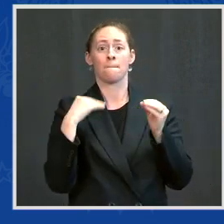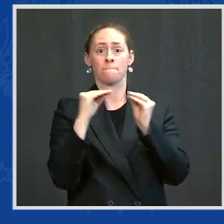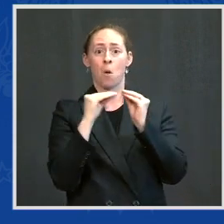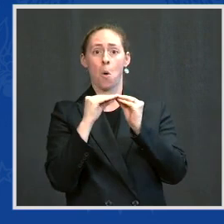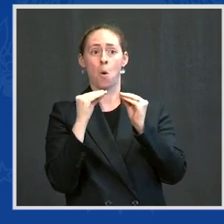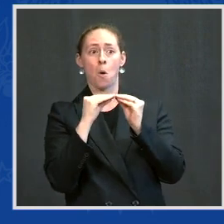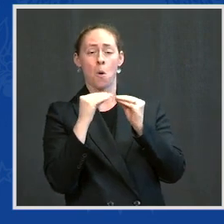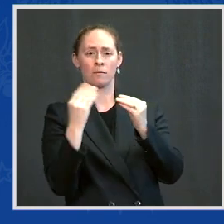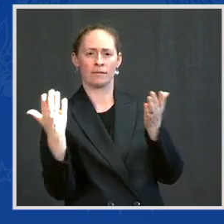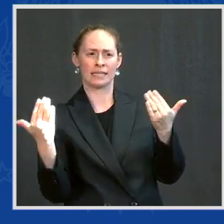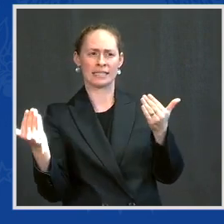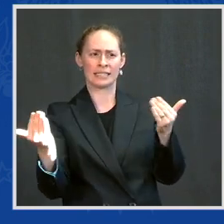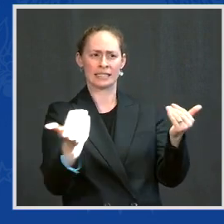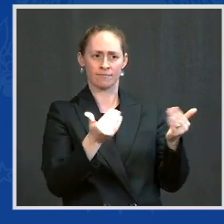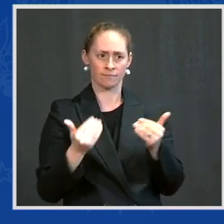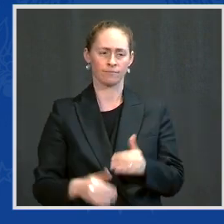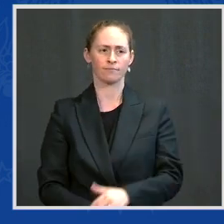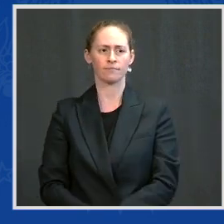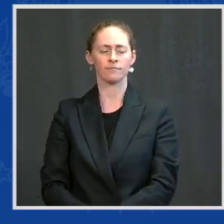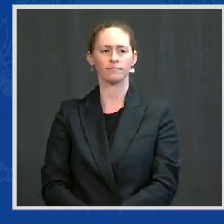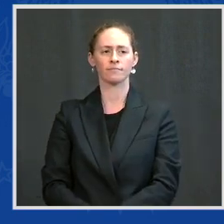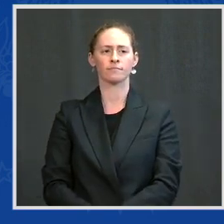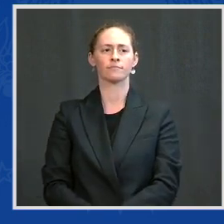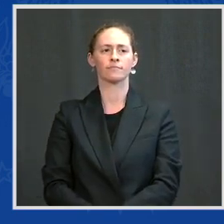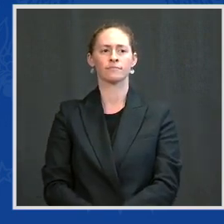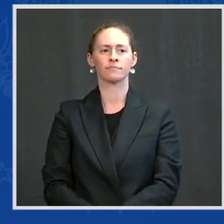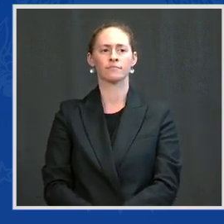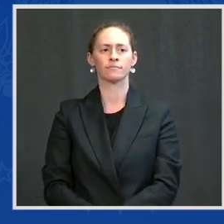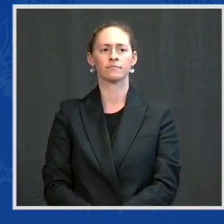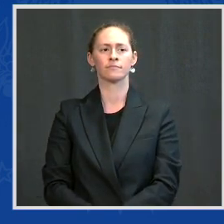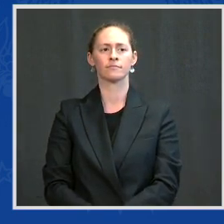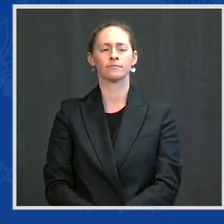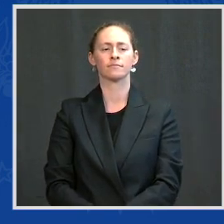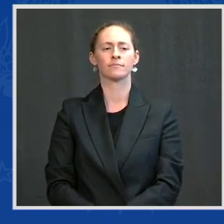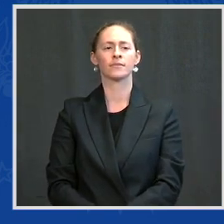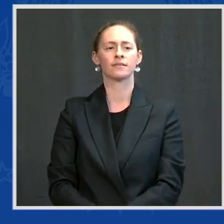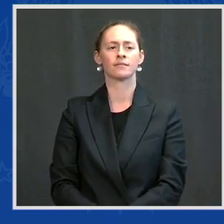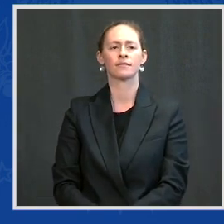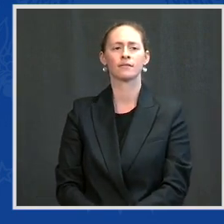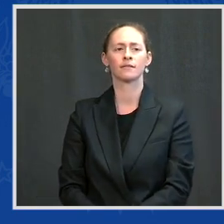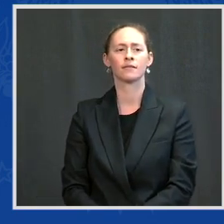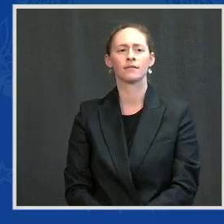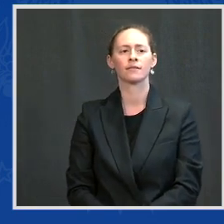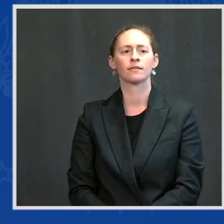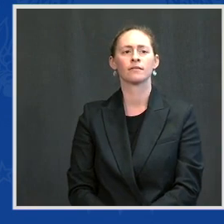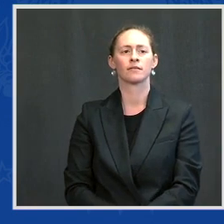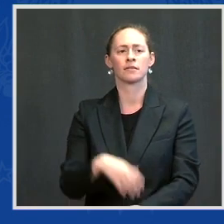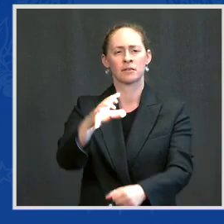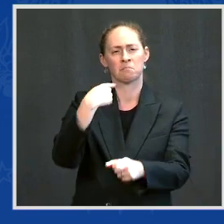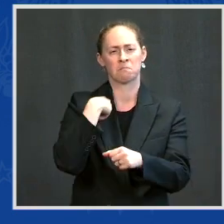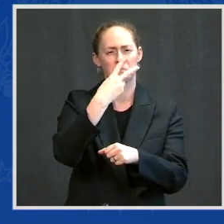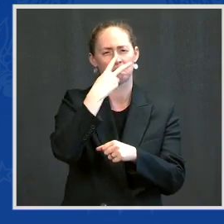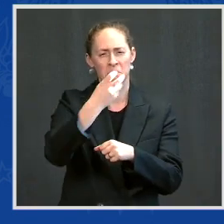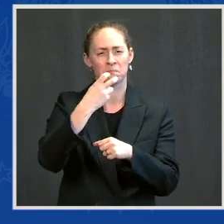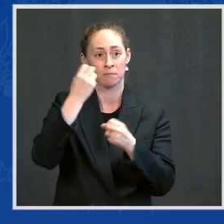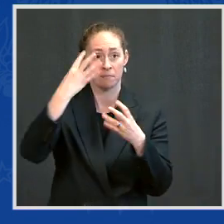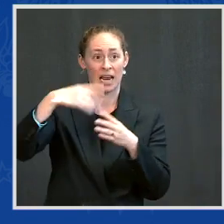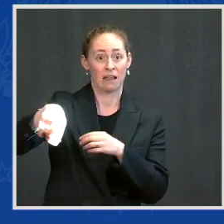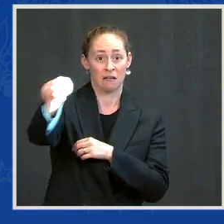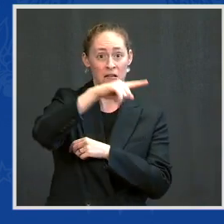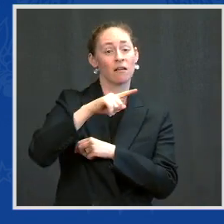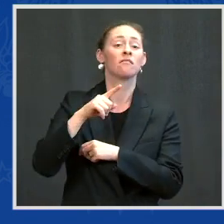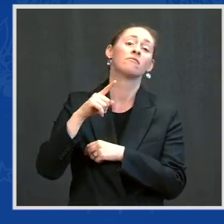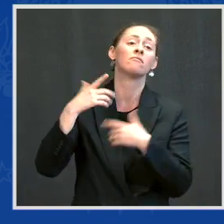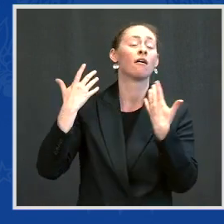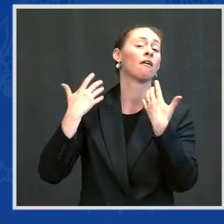seeking the vaccine. I don't believe, I never have believed, that there's a large percentage of Americans who will not take the vaccine.